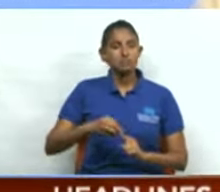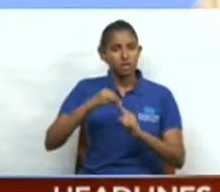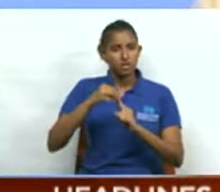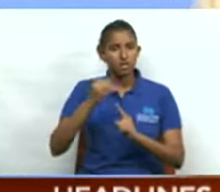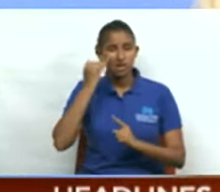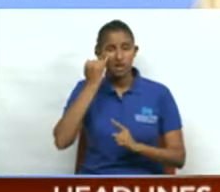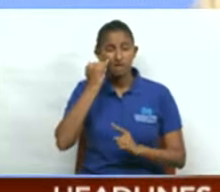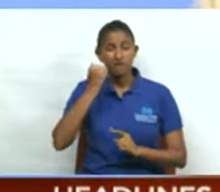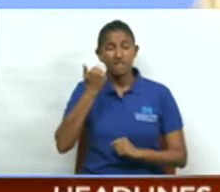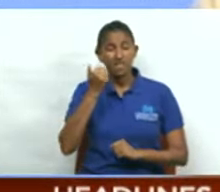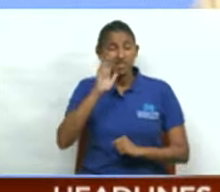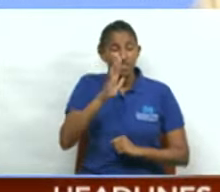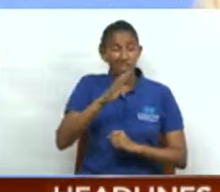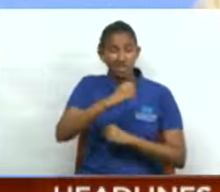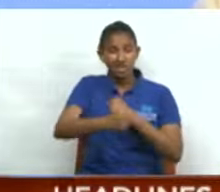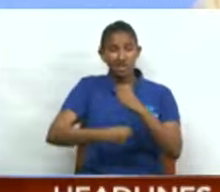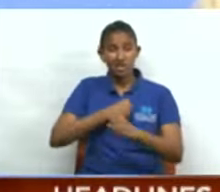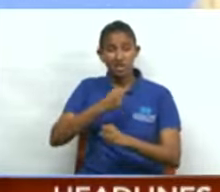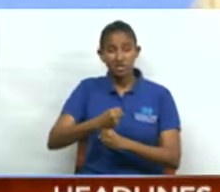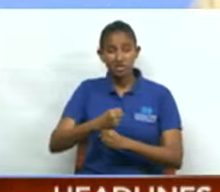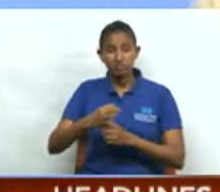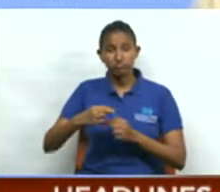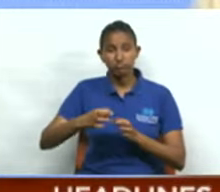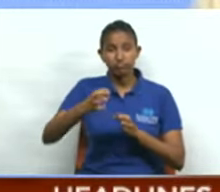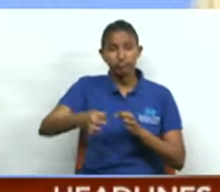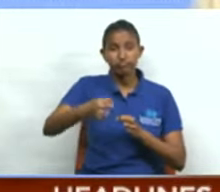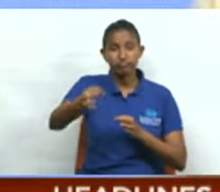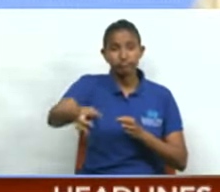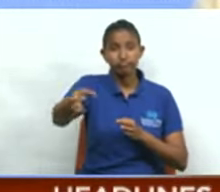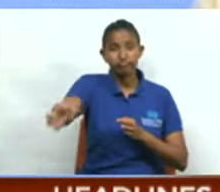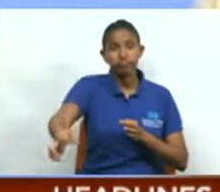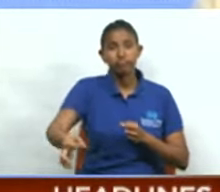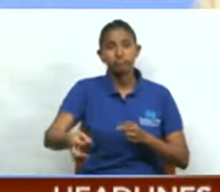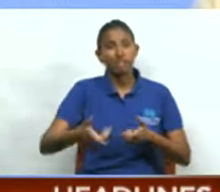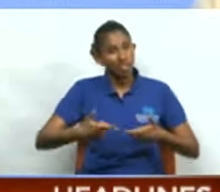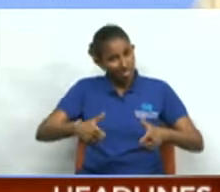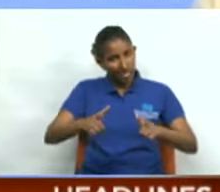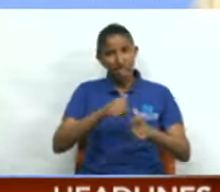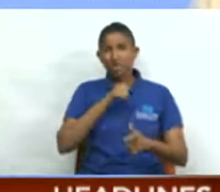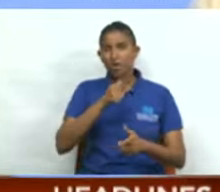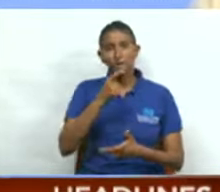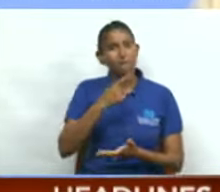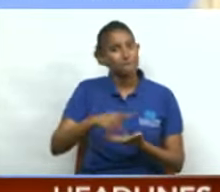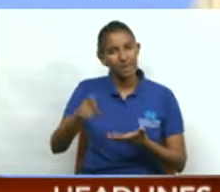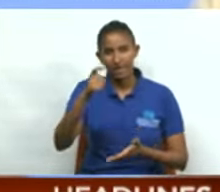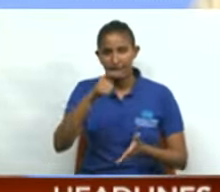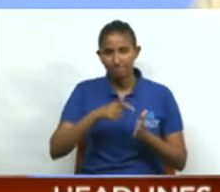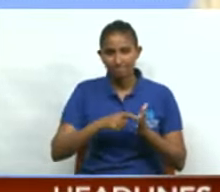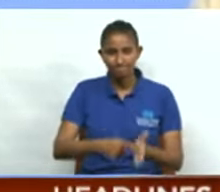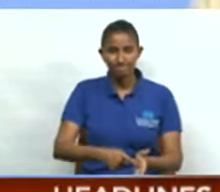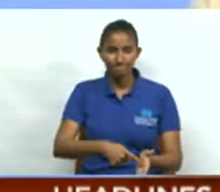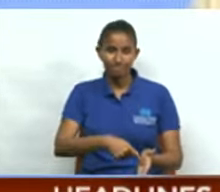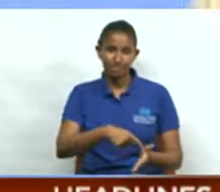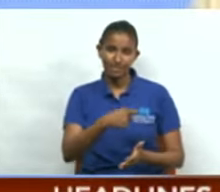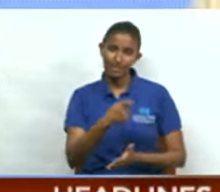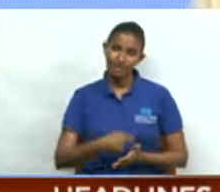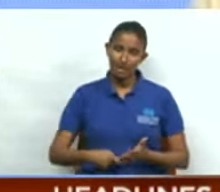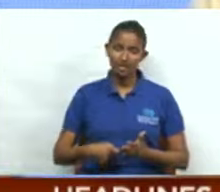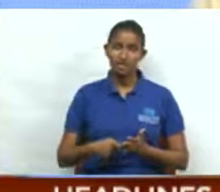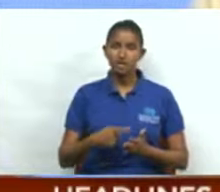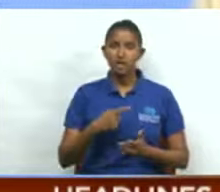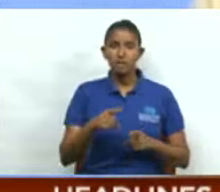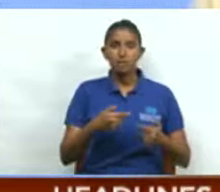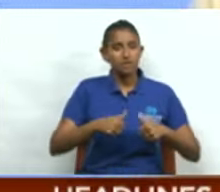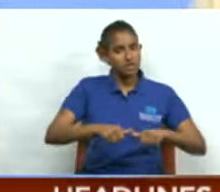15 years you have been given that break. And when you said to me, well, now is not the right time, I know what